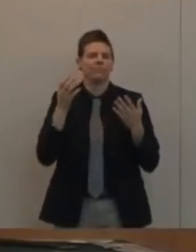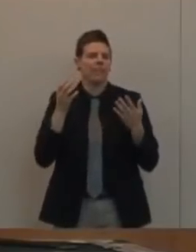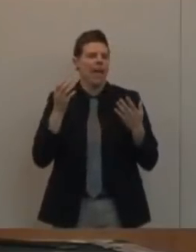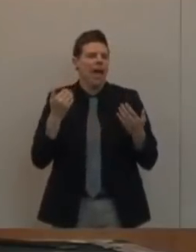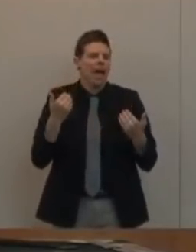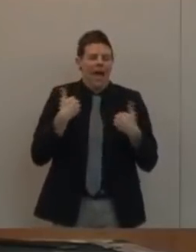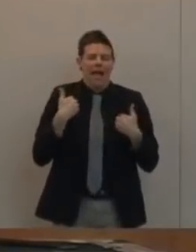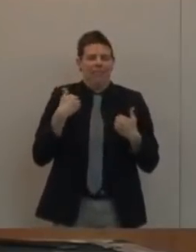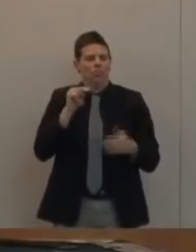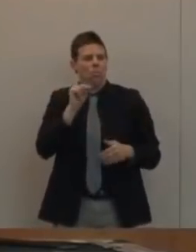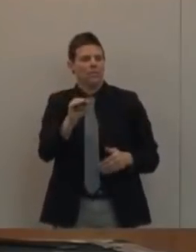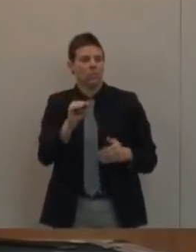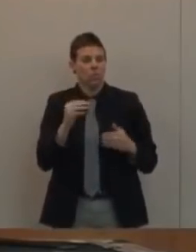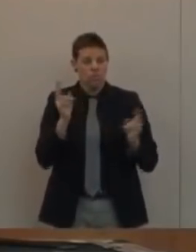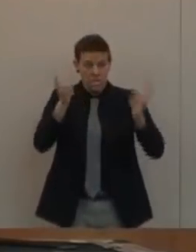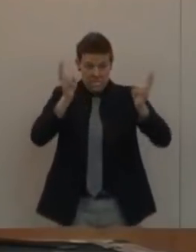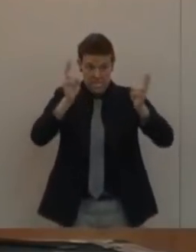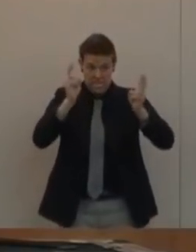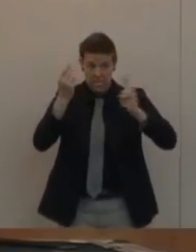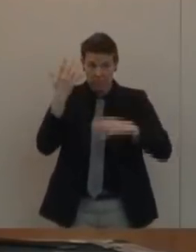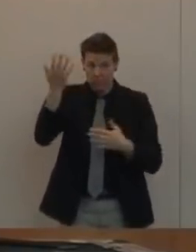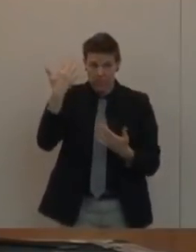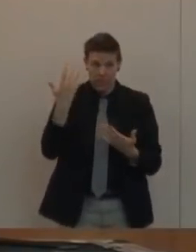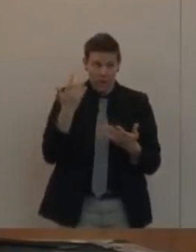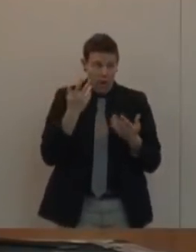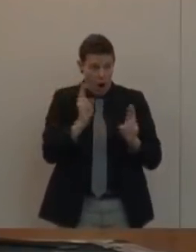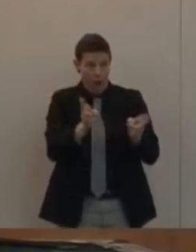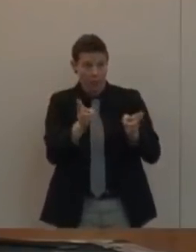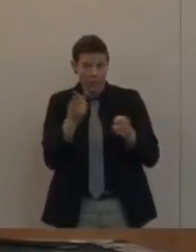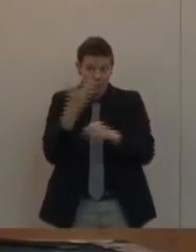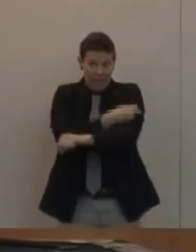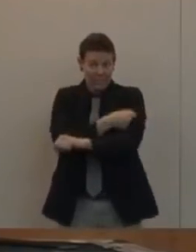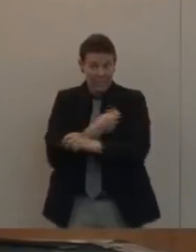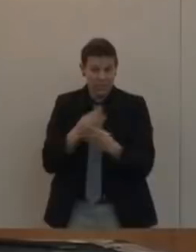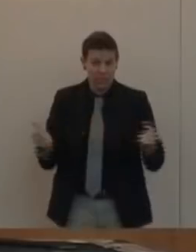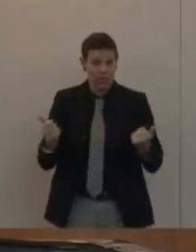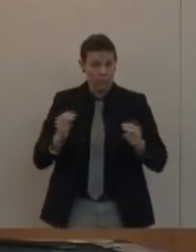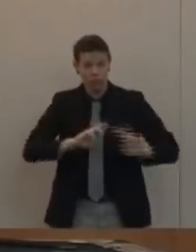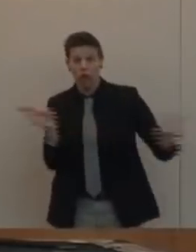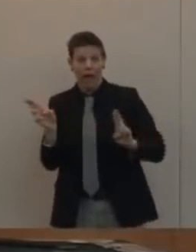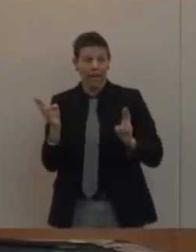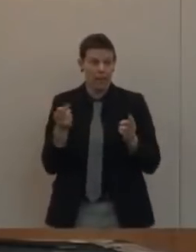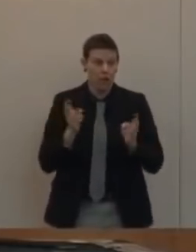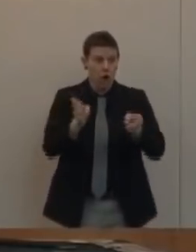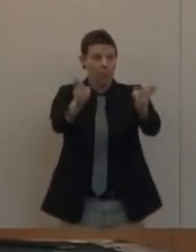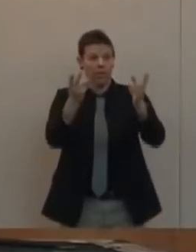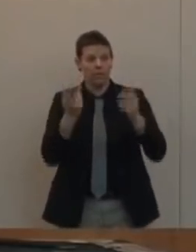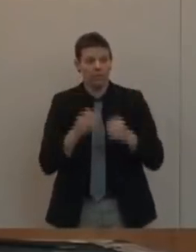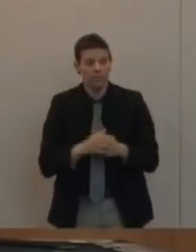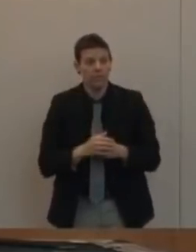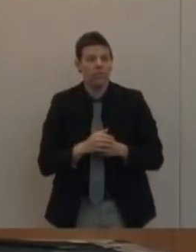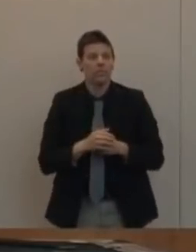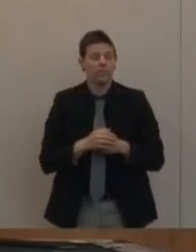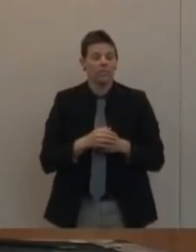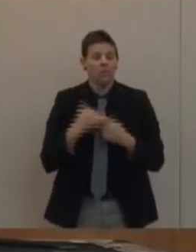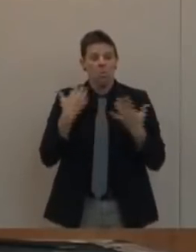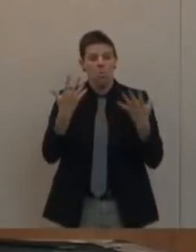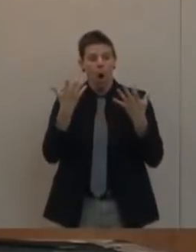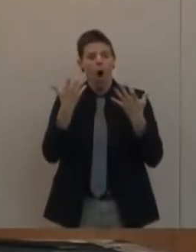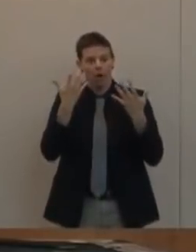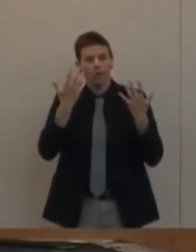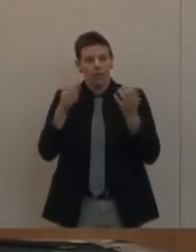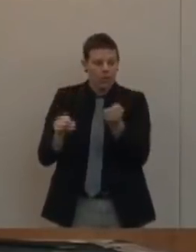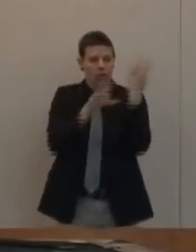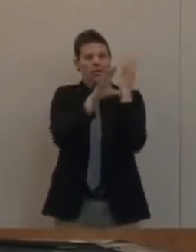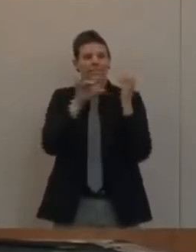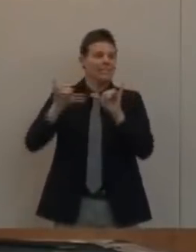anxious for us to release these orders, these public health orders, and to try to have normalcy back in their lives and